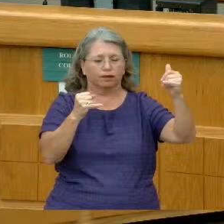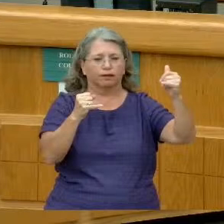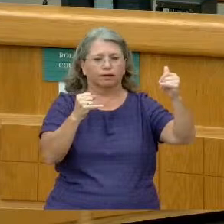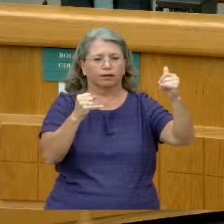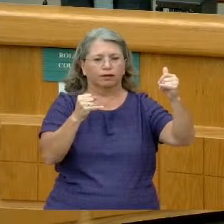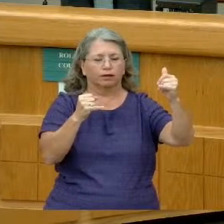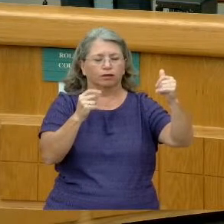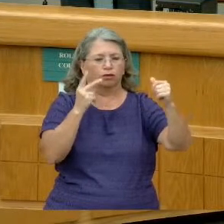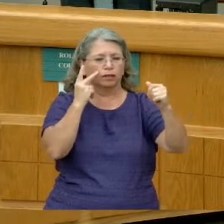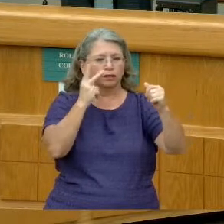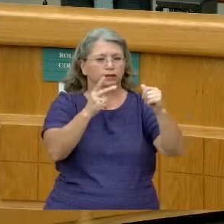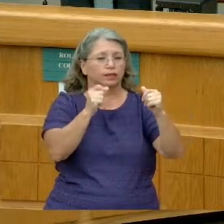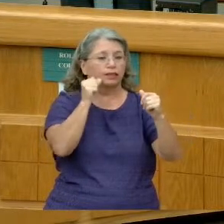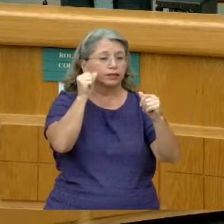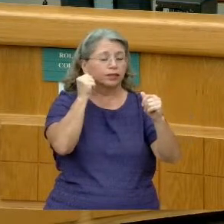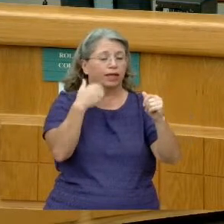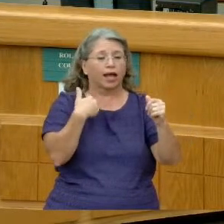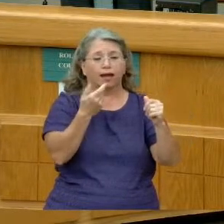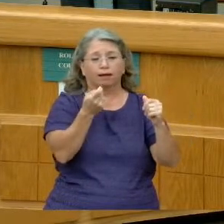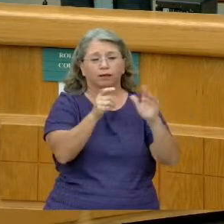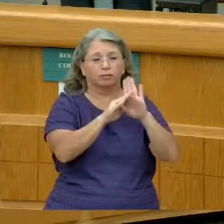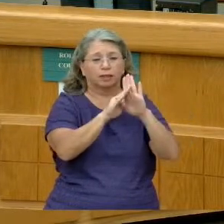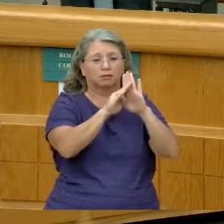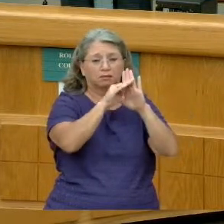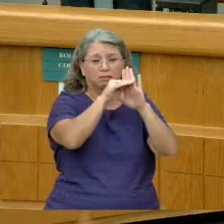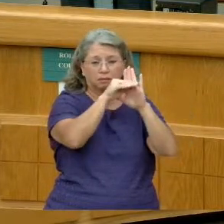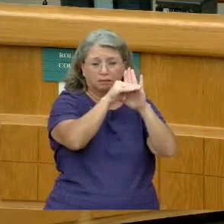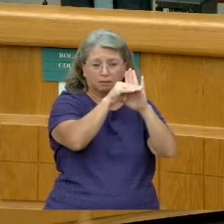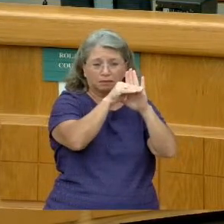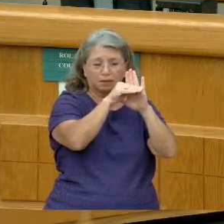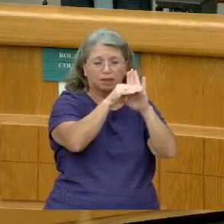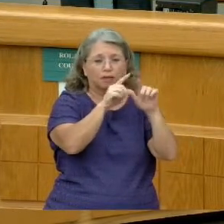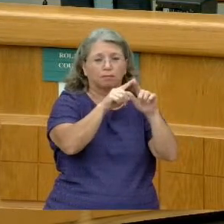decline yesterday, but with the 500 new cases today, the